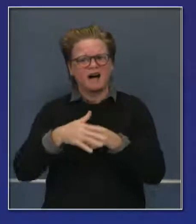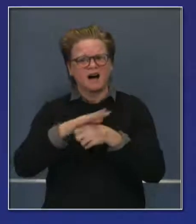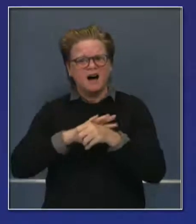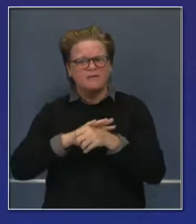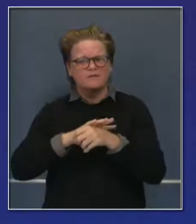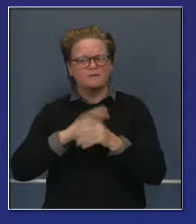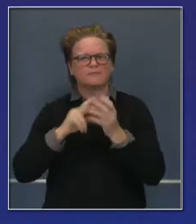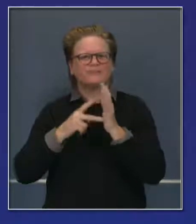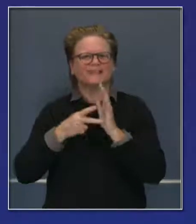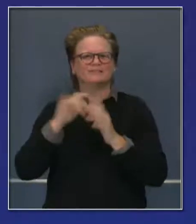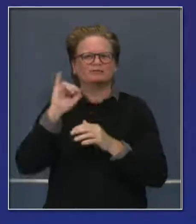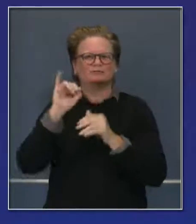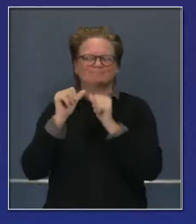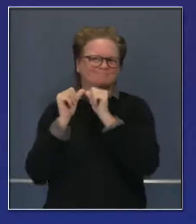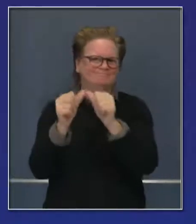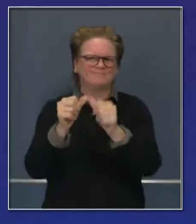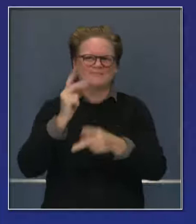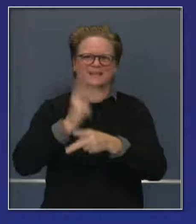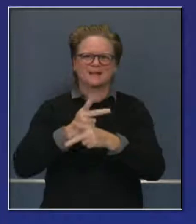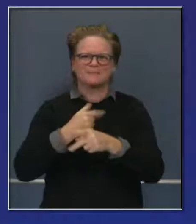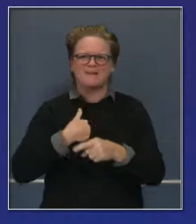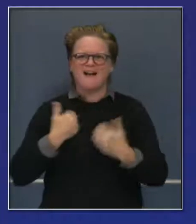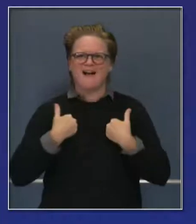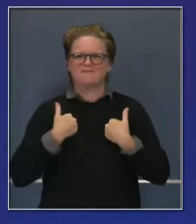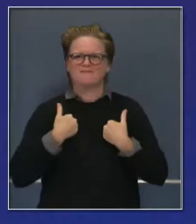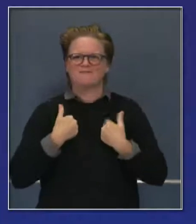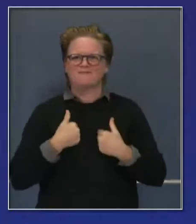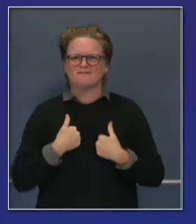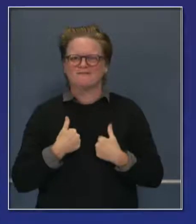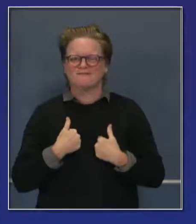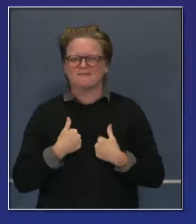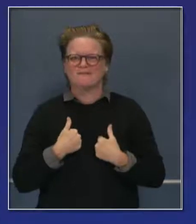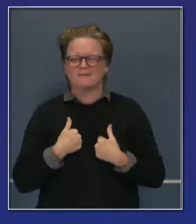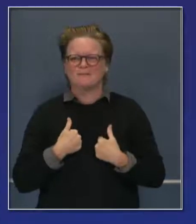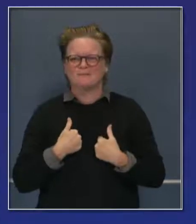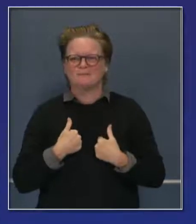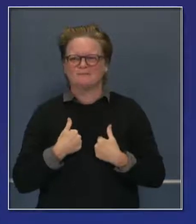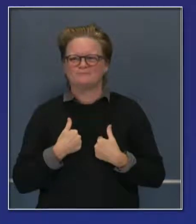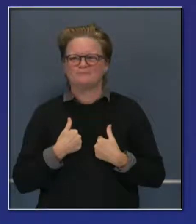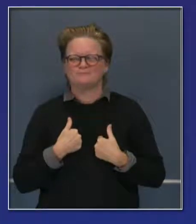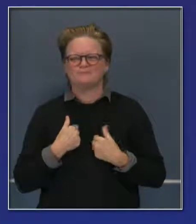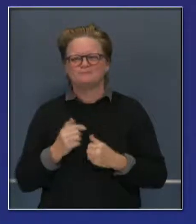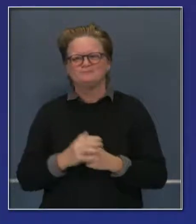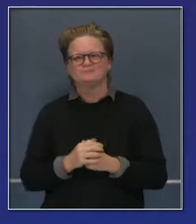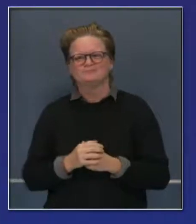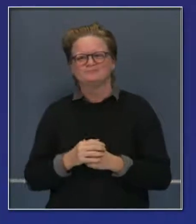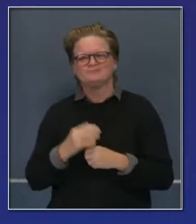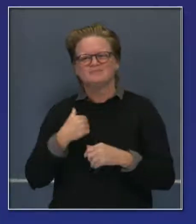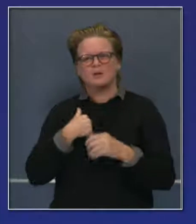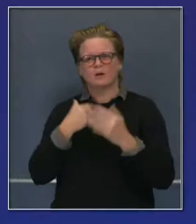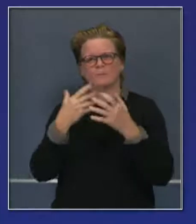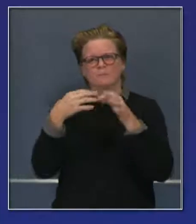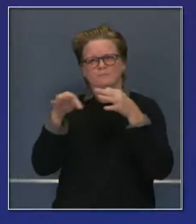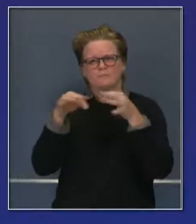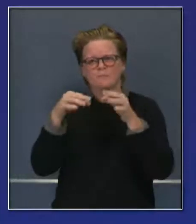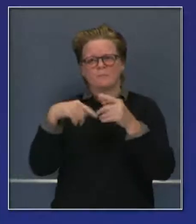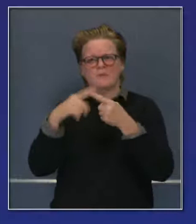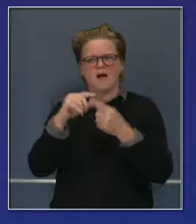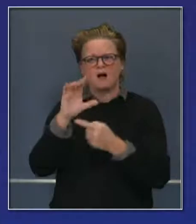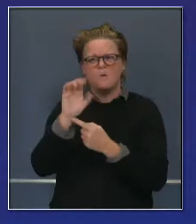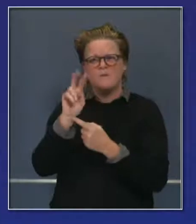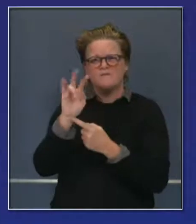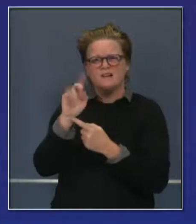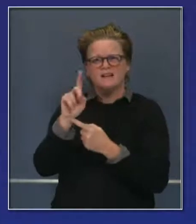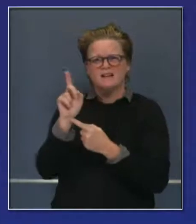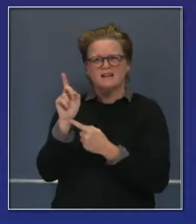not the time to back off, and California's not doing that. And I want to note, we're talking a lot about COVID. Governor noted capacity.